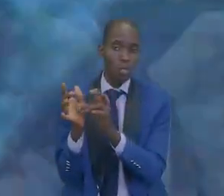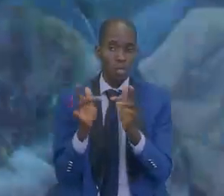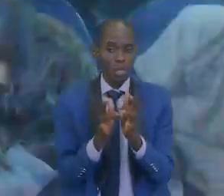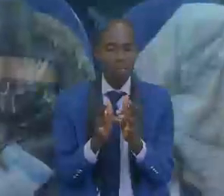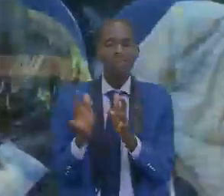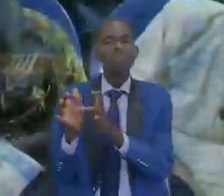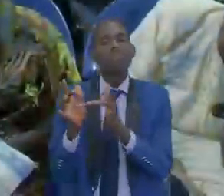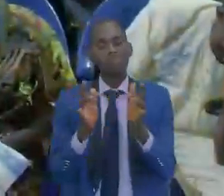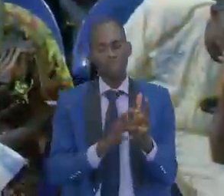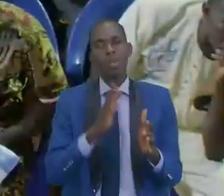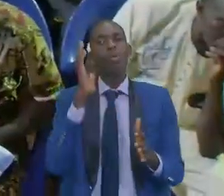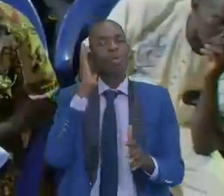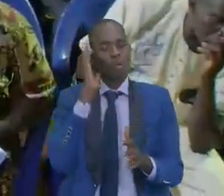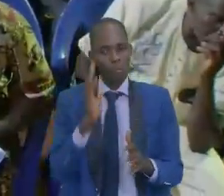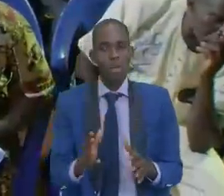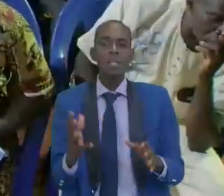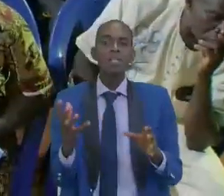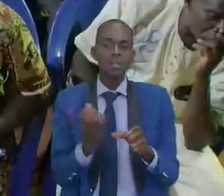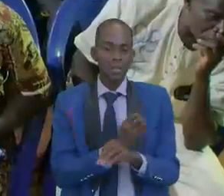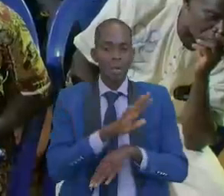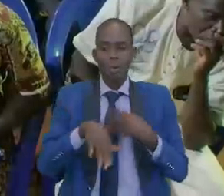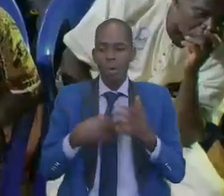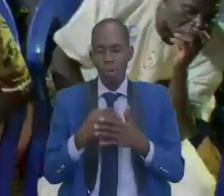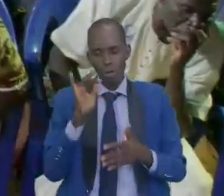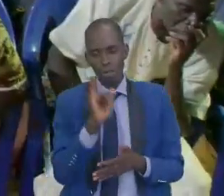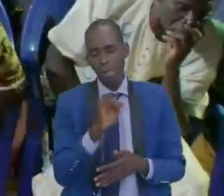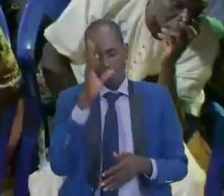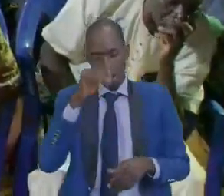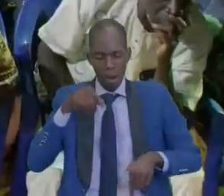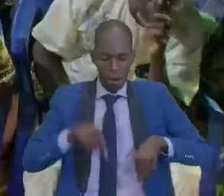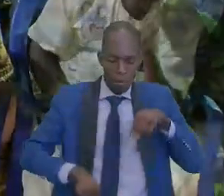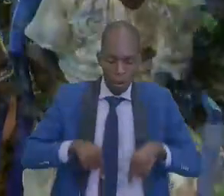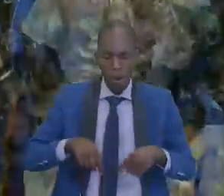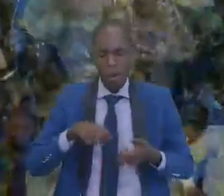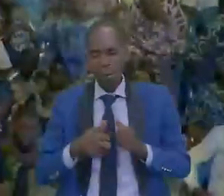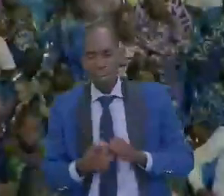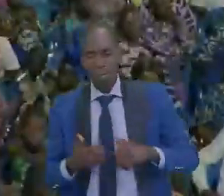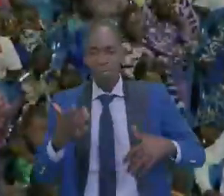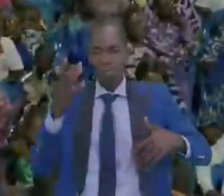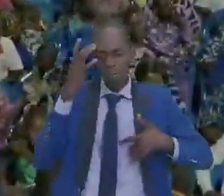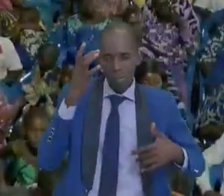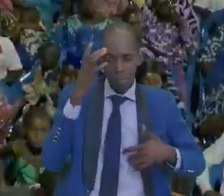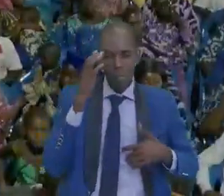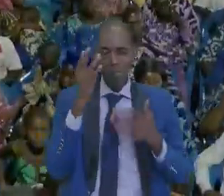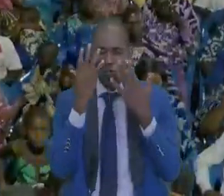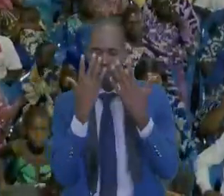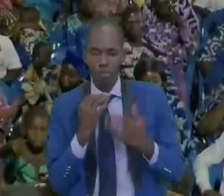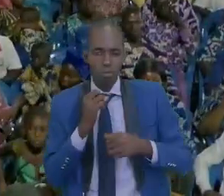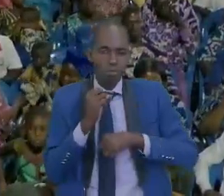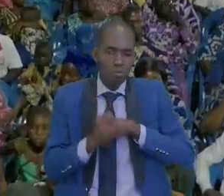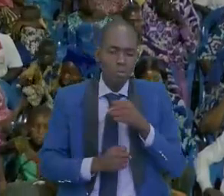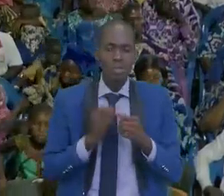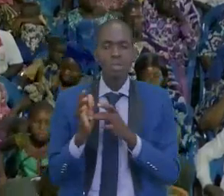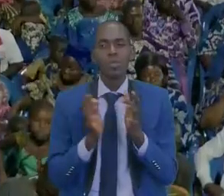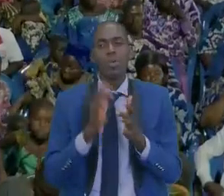Jesus will take all the paralysis, all the problem of the plague, all the sickness, all the suffering. Jesus